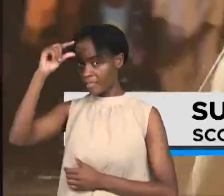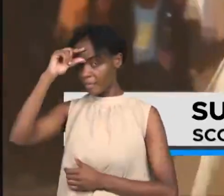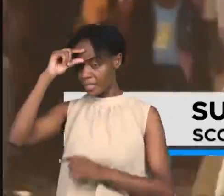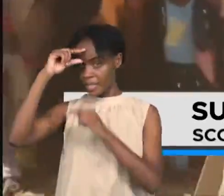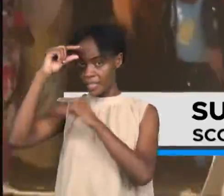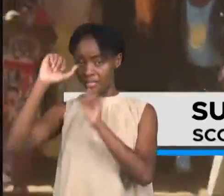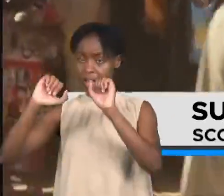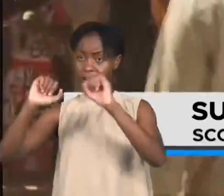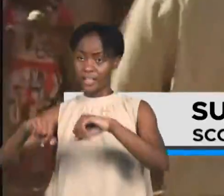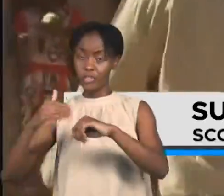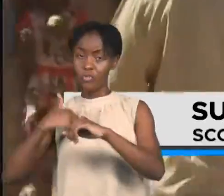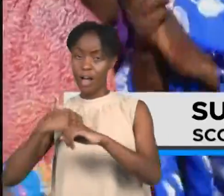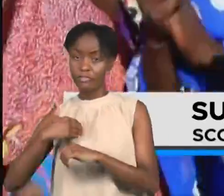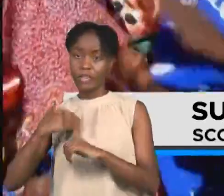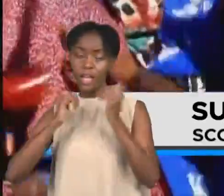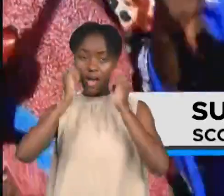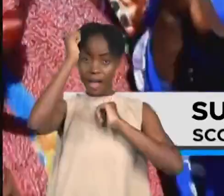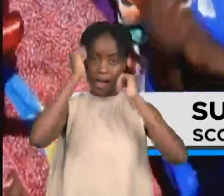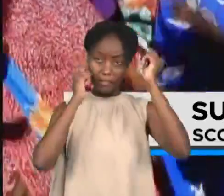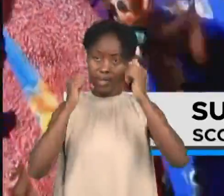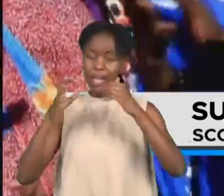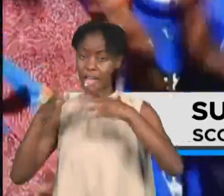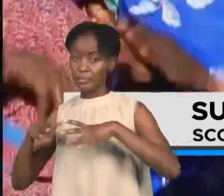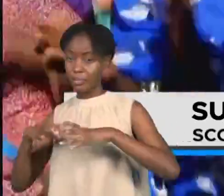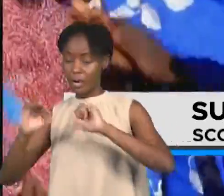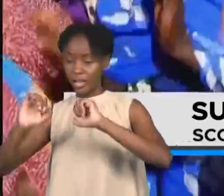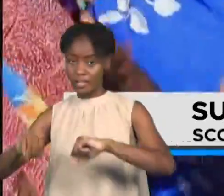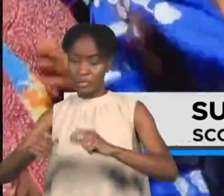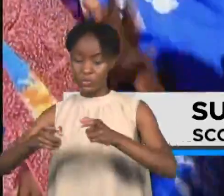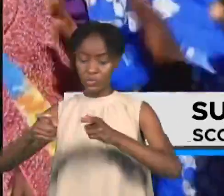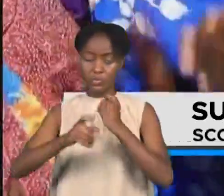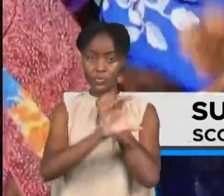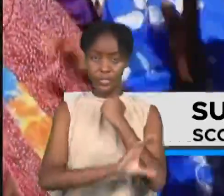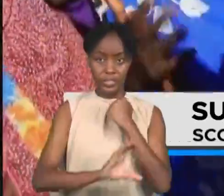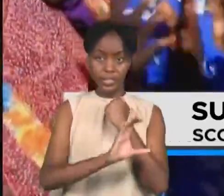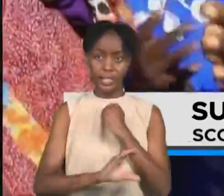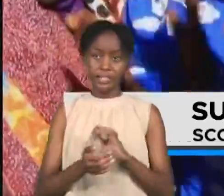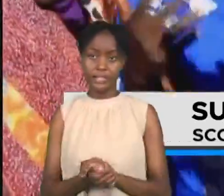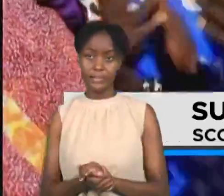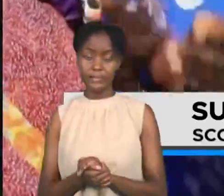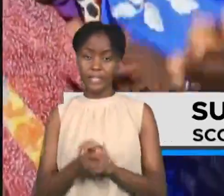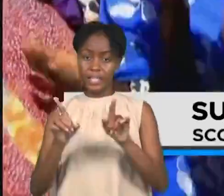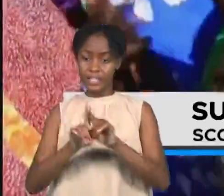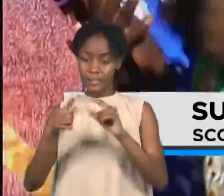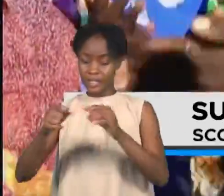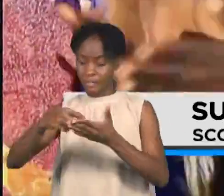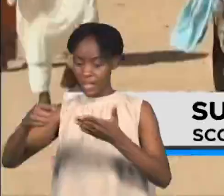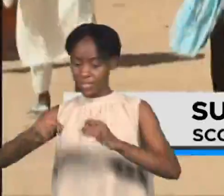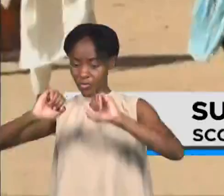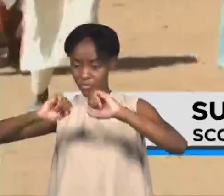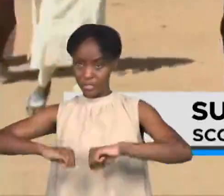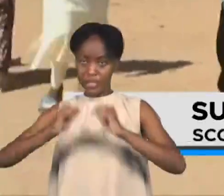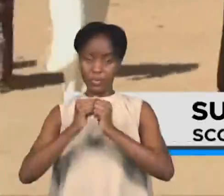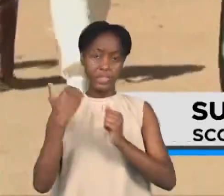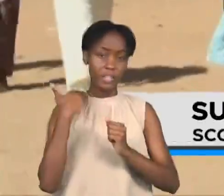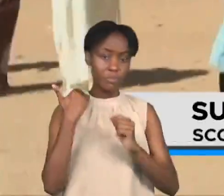and civilian figures, signed an October peace agreement with rebels group in Sudan's main conflict zones, including